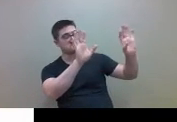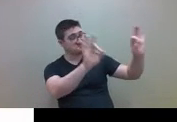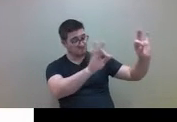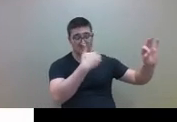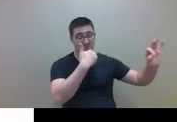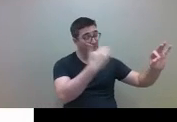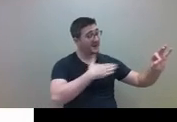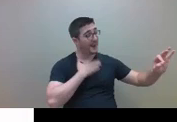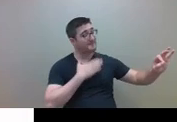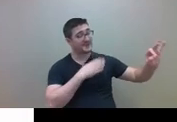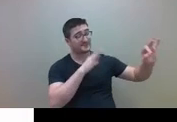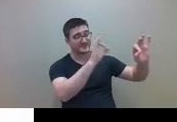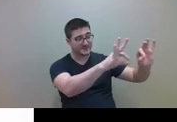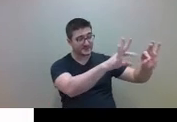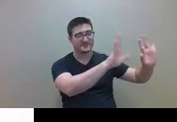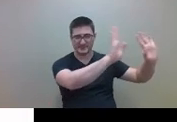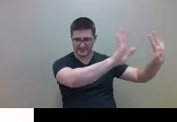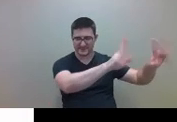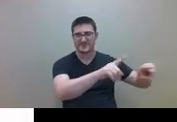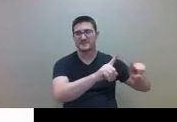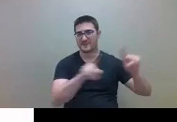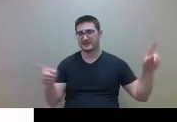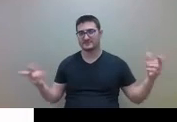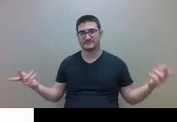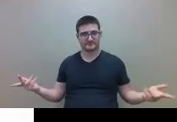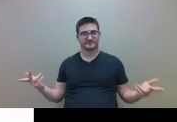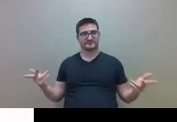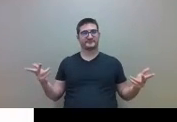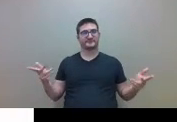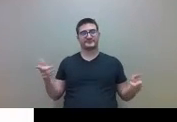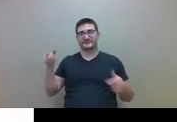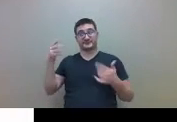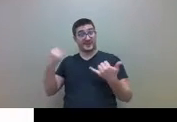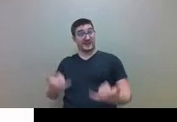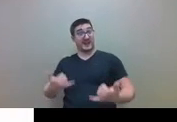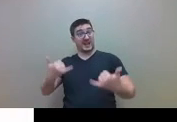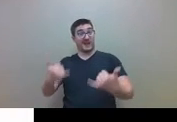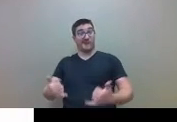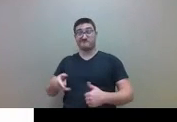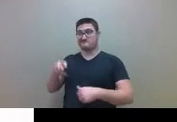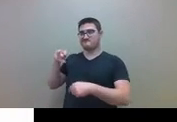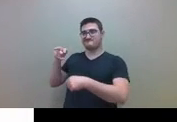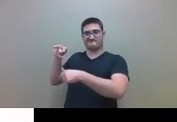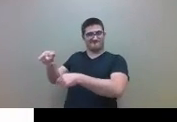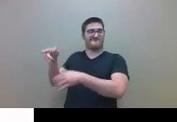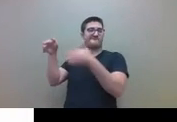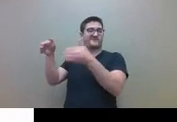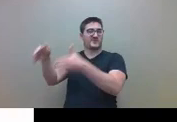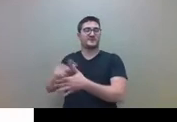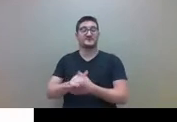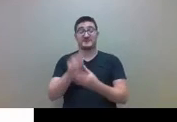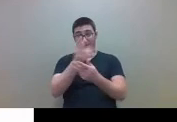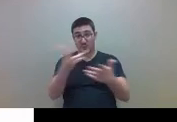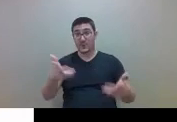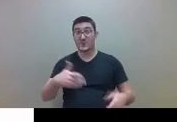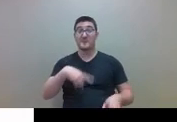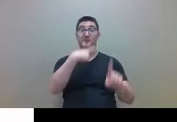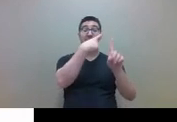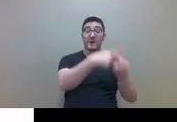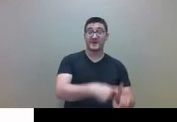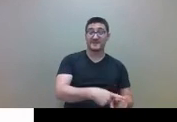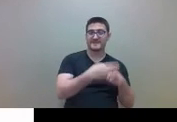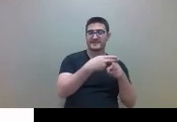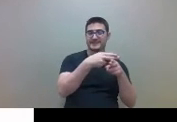But everything is temporary. Our caregiving roles are temporary. You know, good times are temporary, bad times are